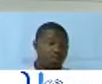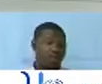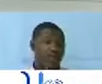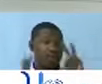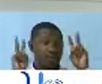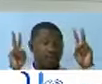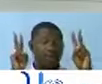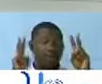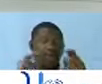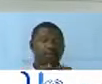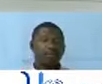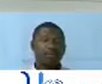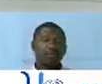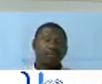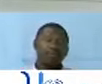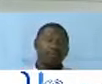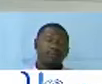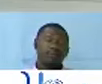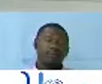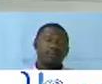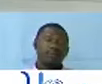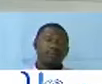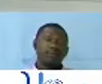will walk outside, he will walk around it.